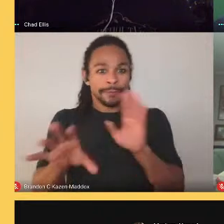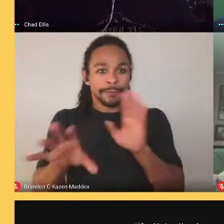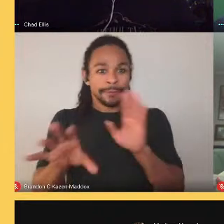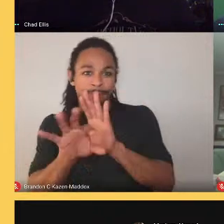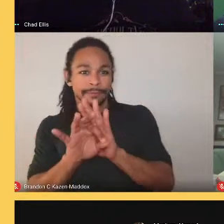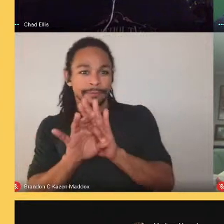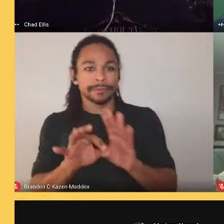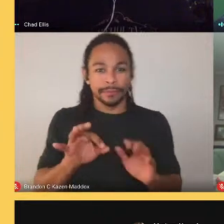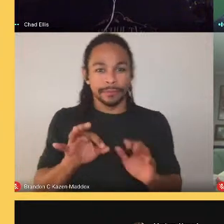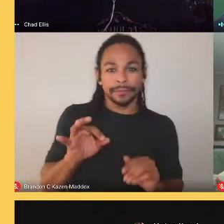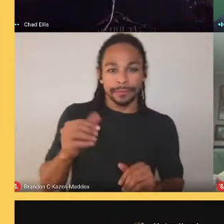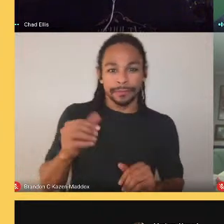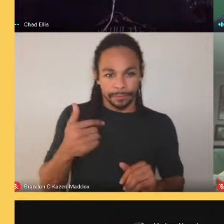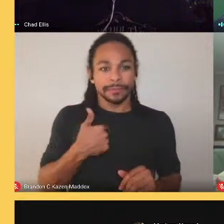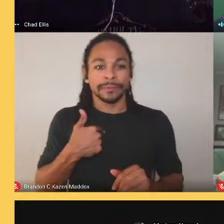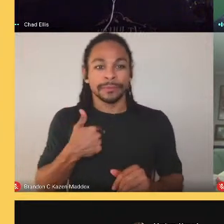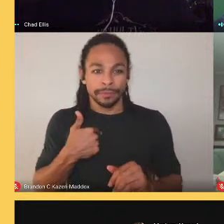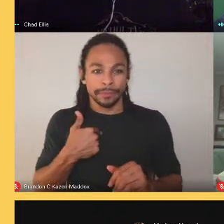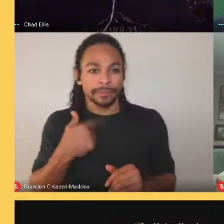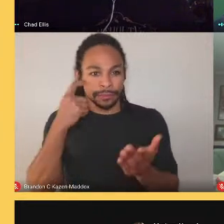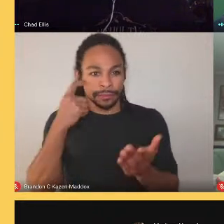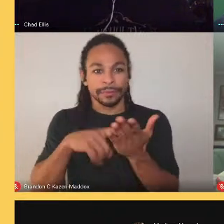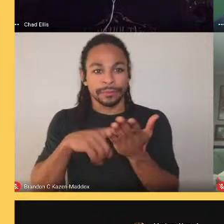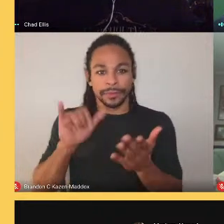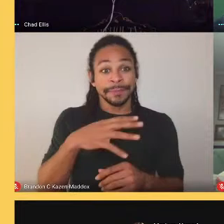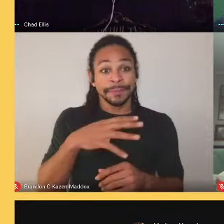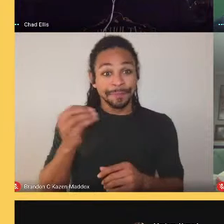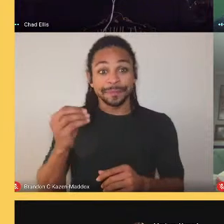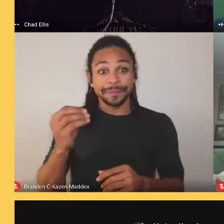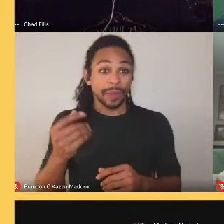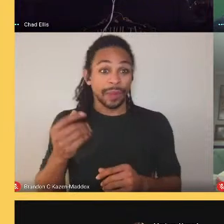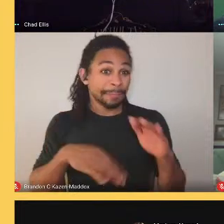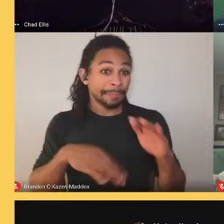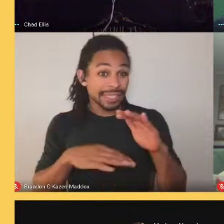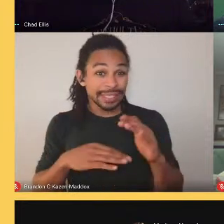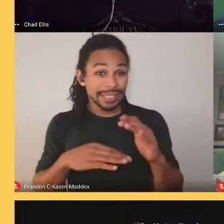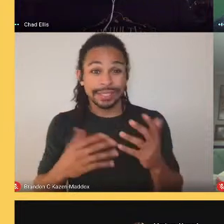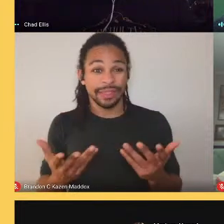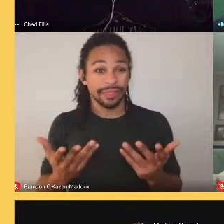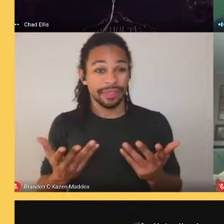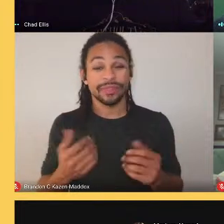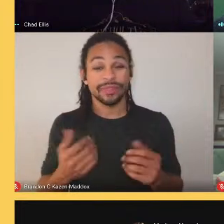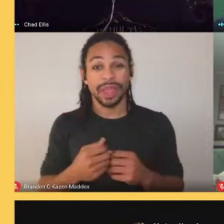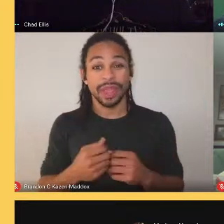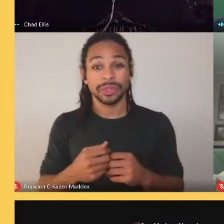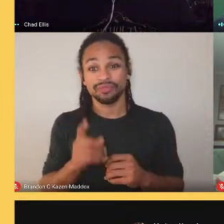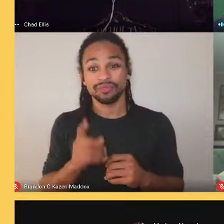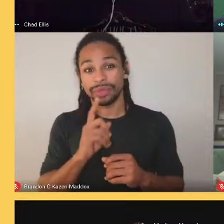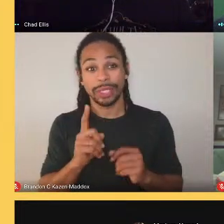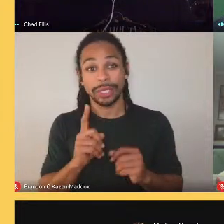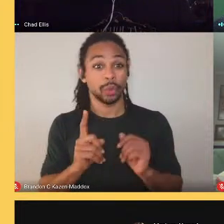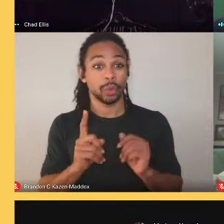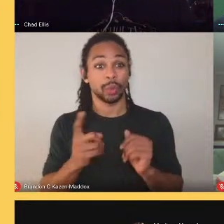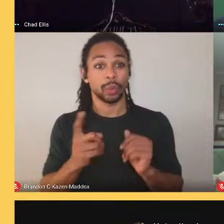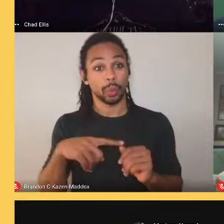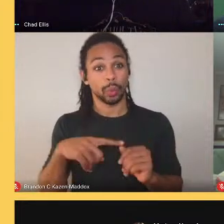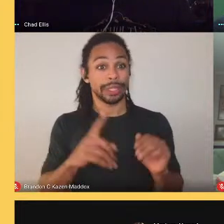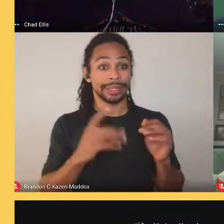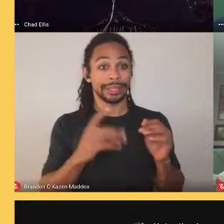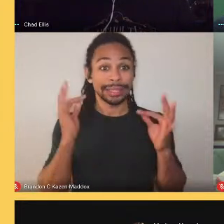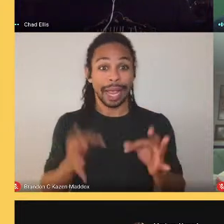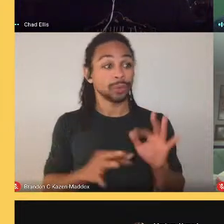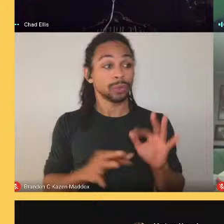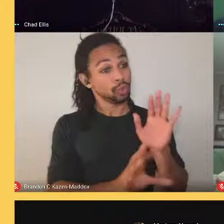it was basically just choosing to do things or not. And it's as simple as that,